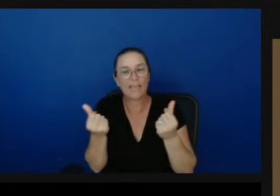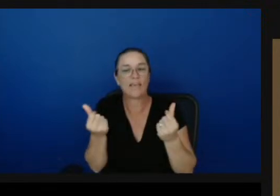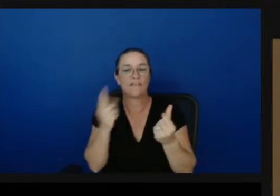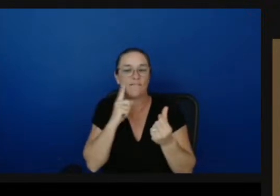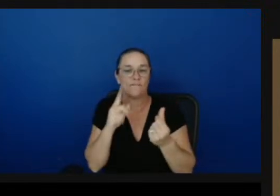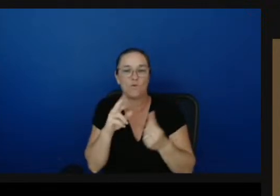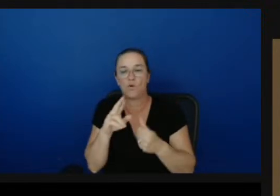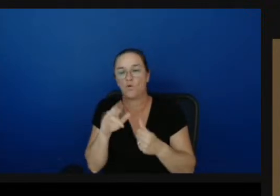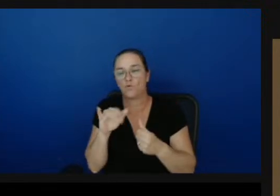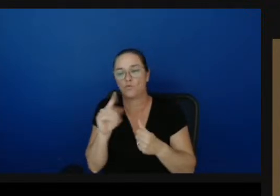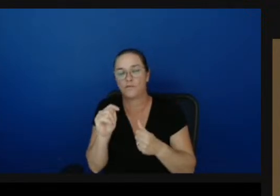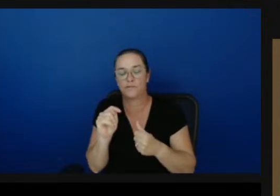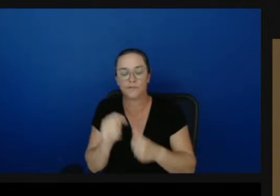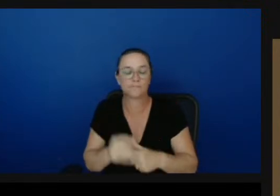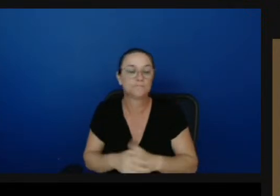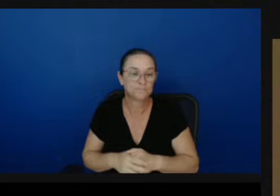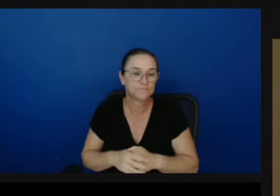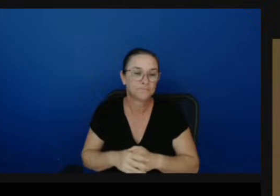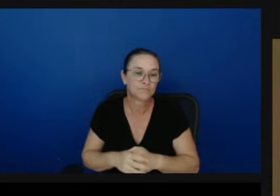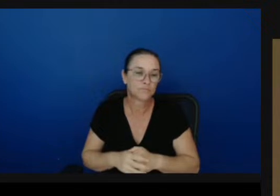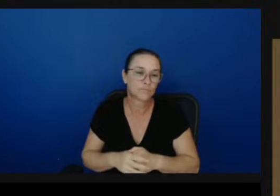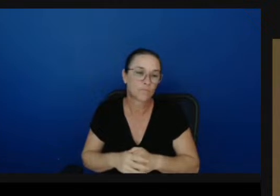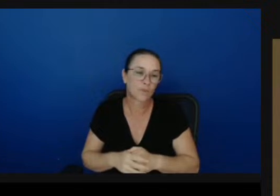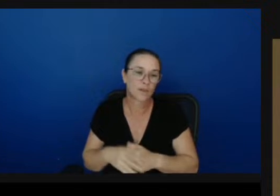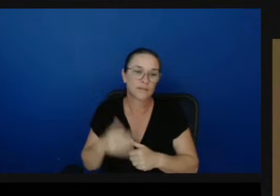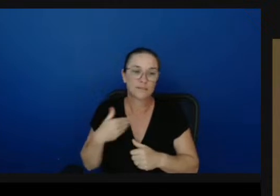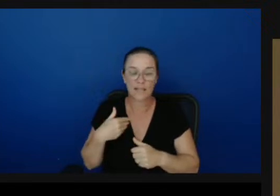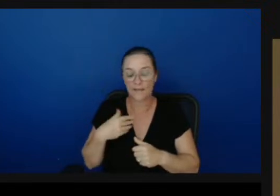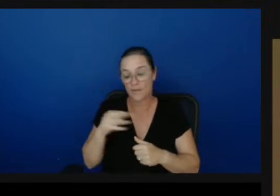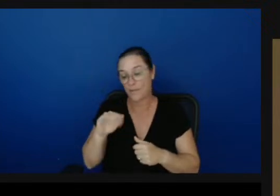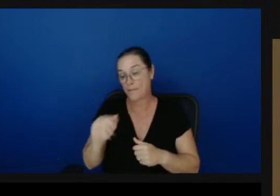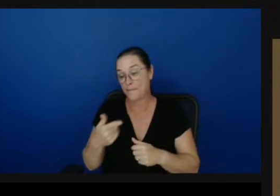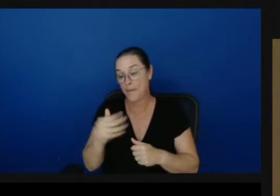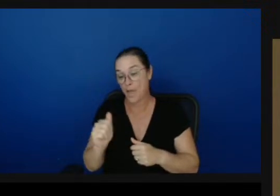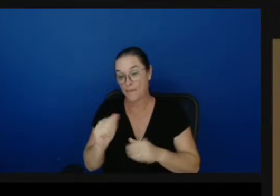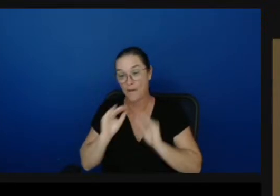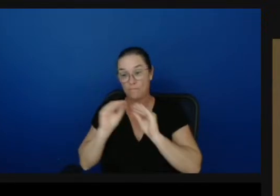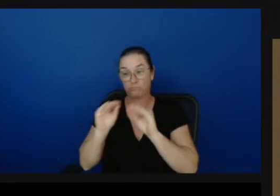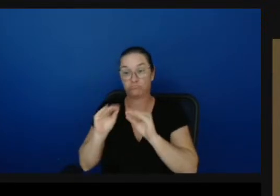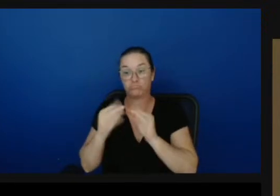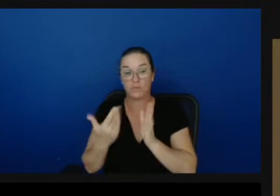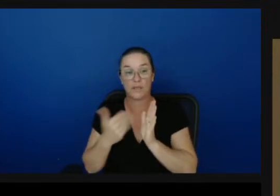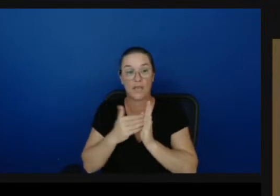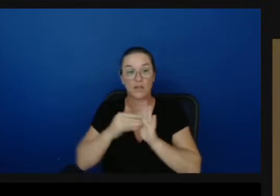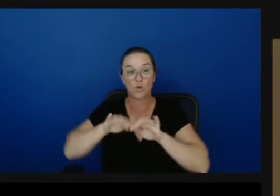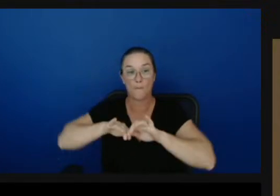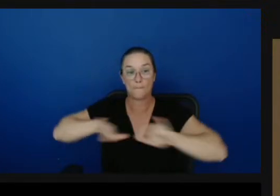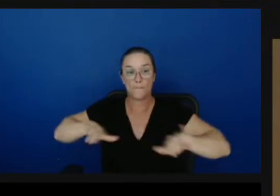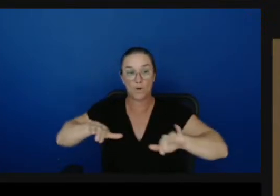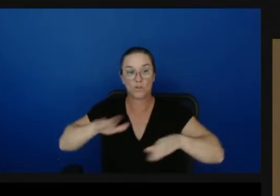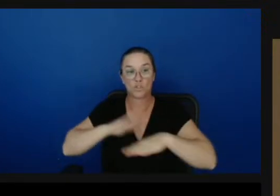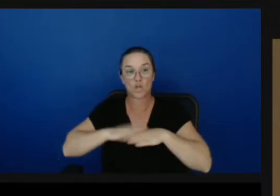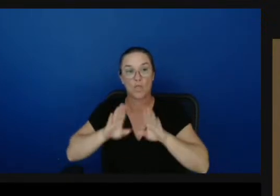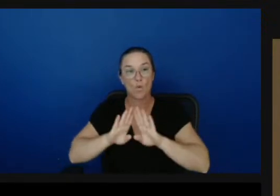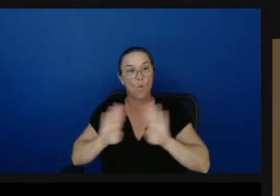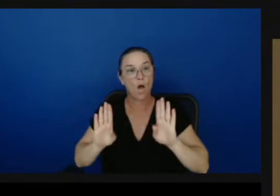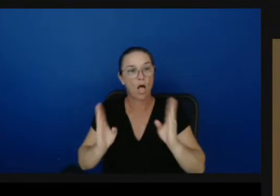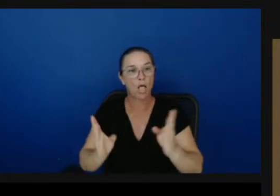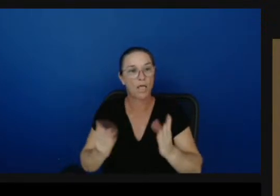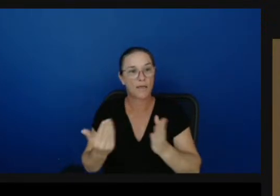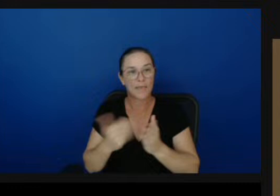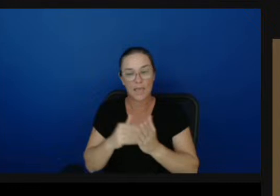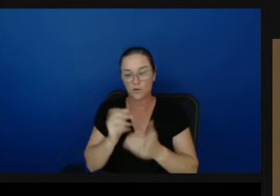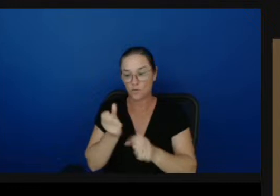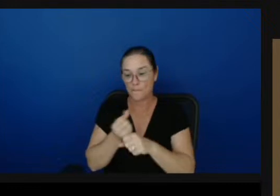actually having magma reoccupy it, to start pushing on the walls, to like tighten the walls, to make its